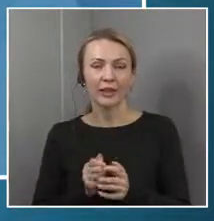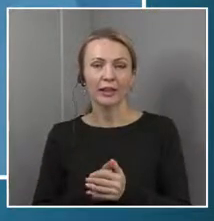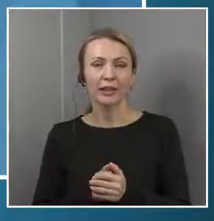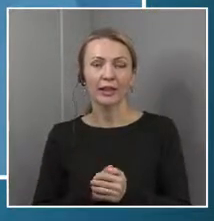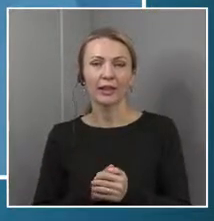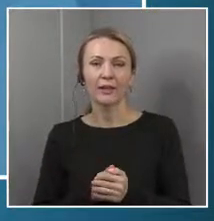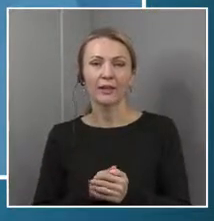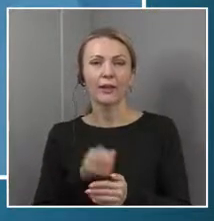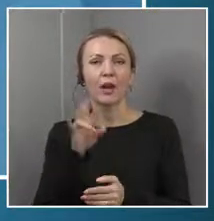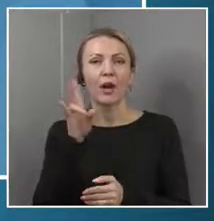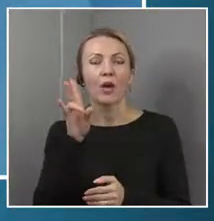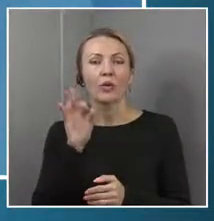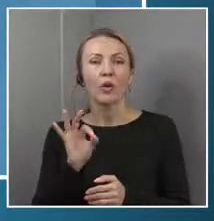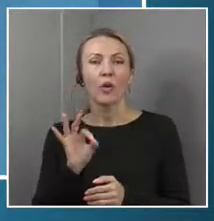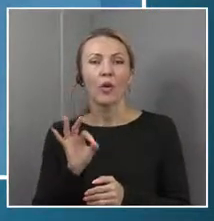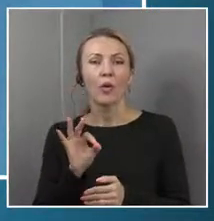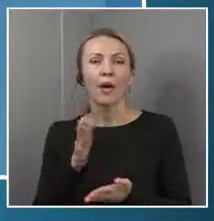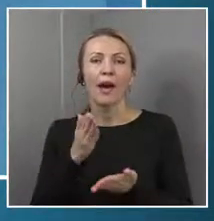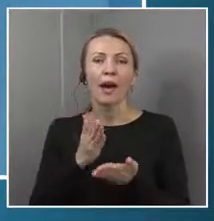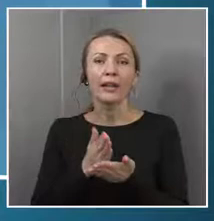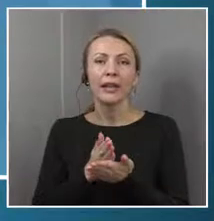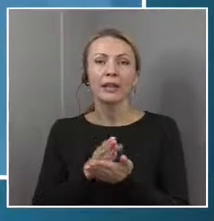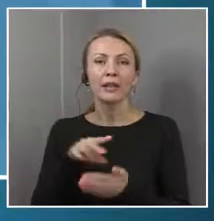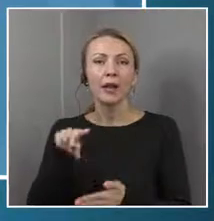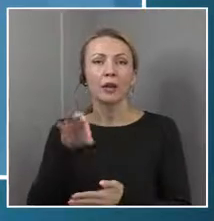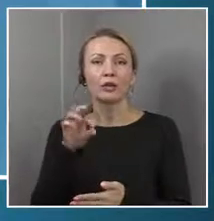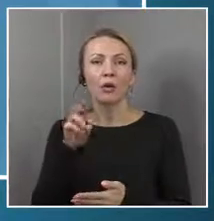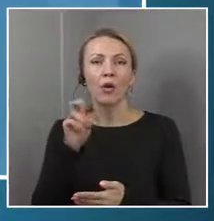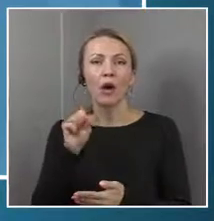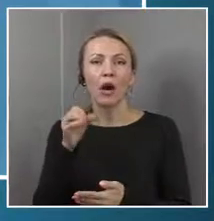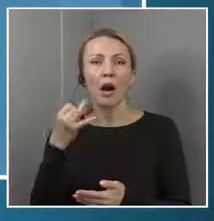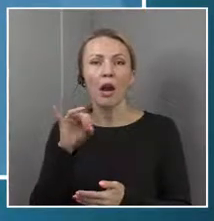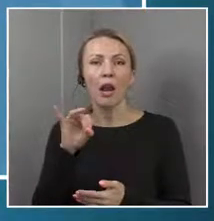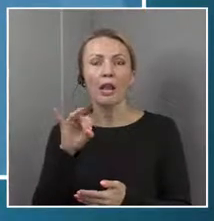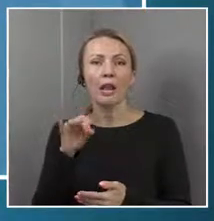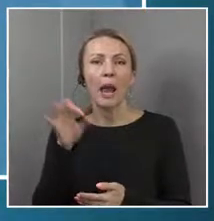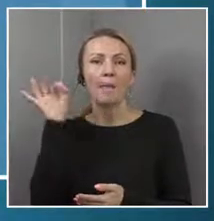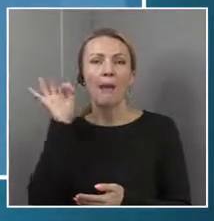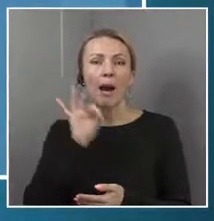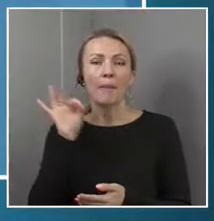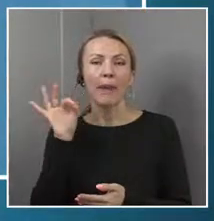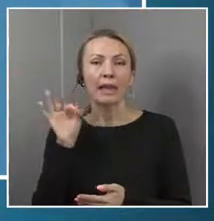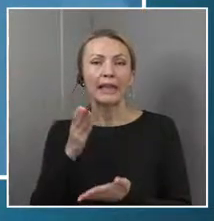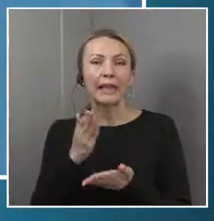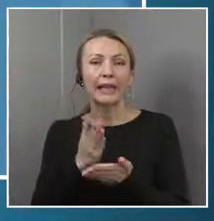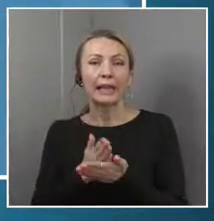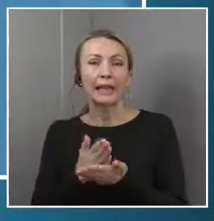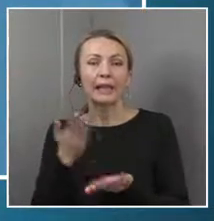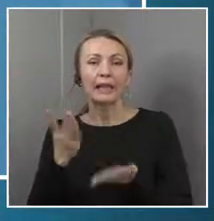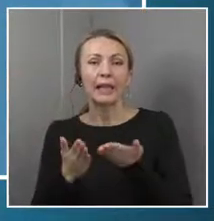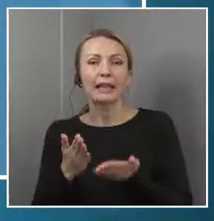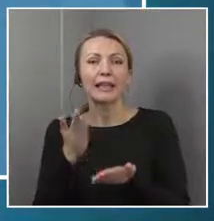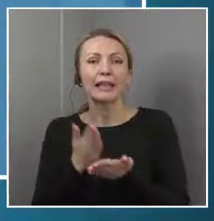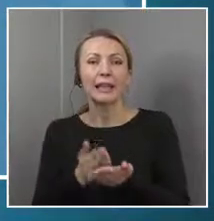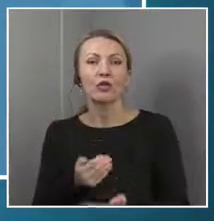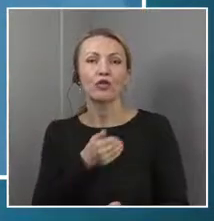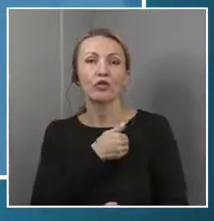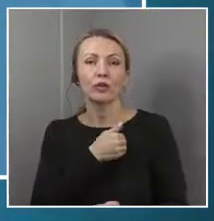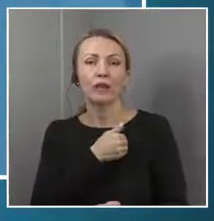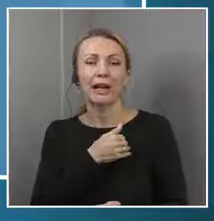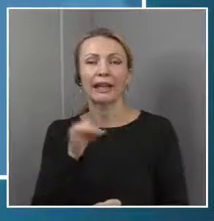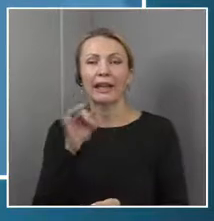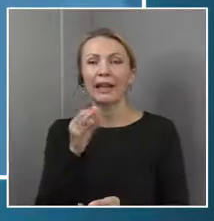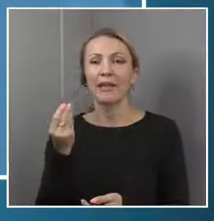I think I cannot disagree with you, and I believe our experts will also agree. But still, there is one point that is still